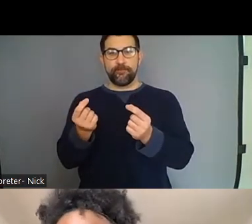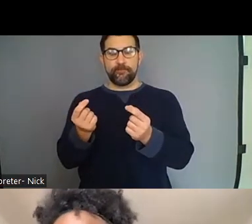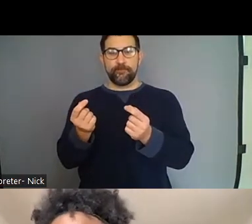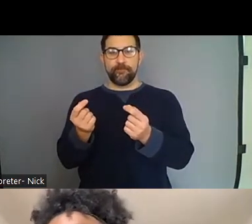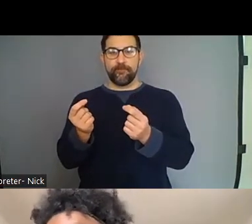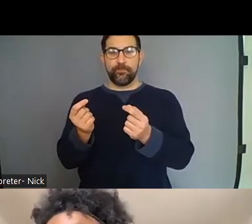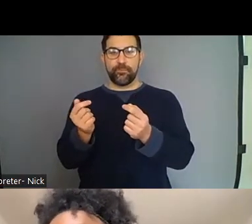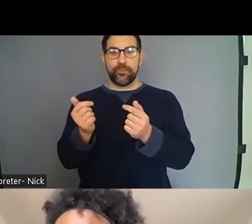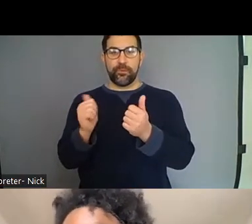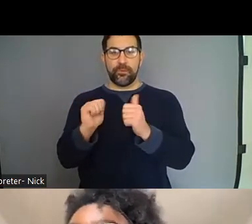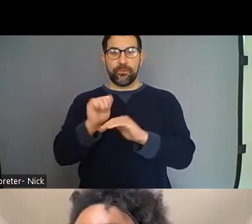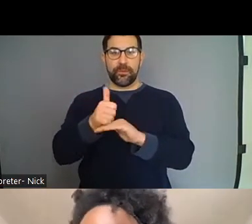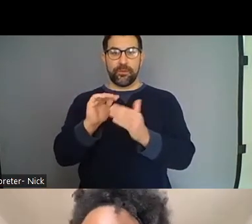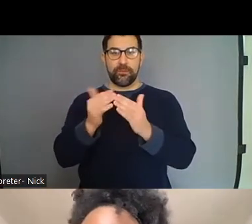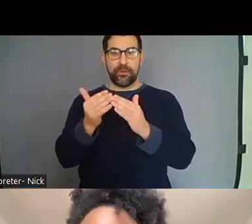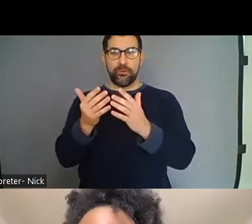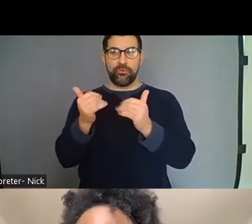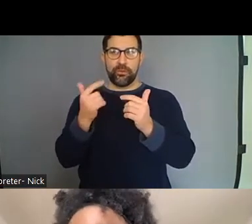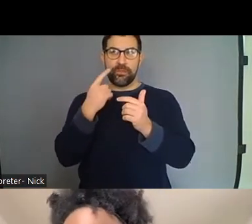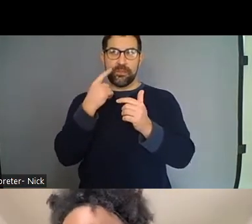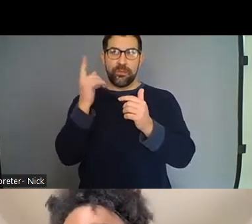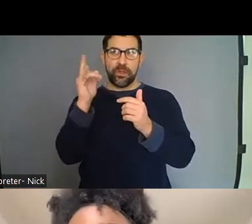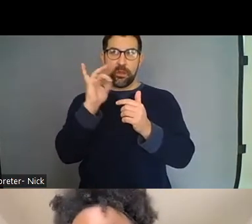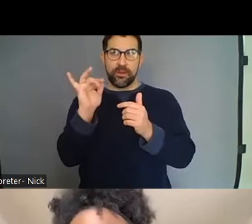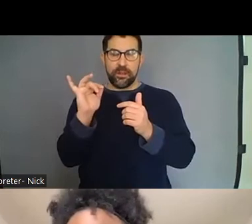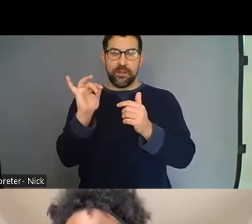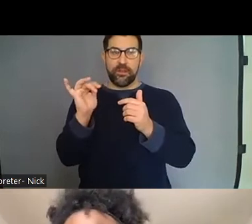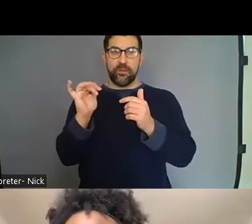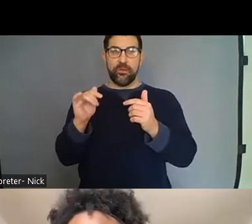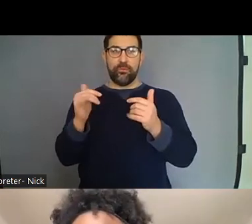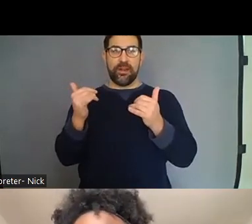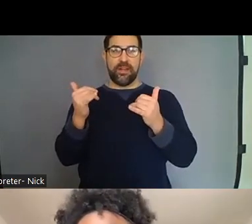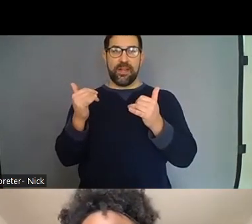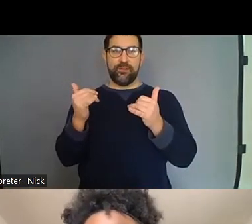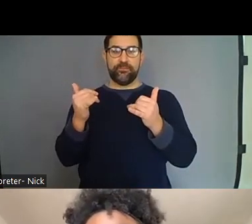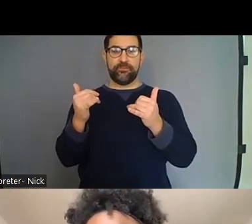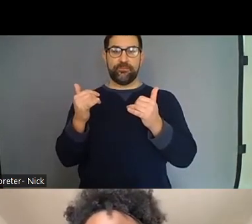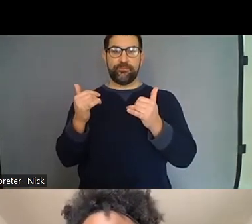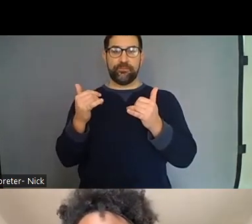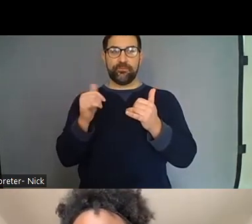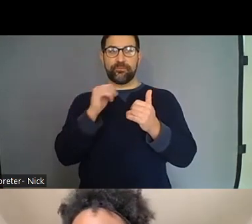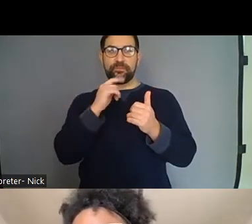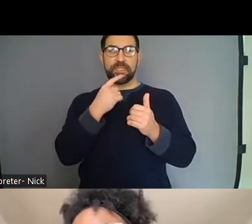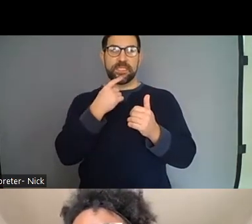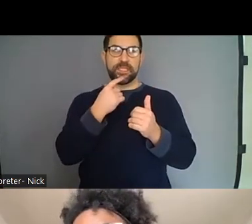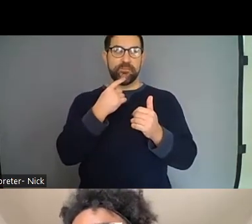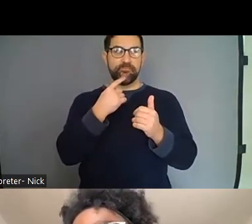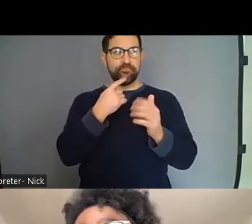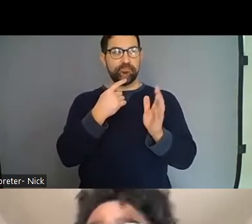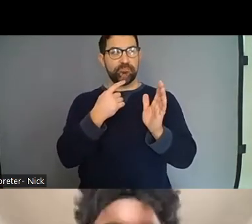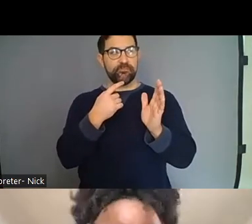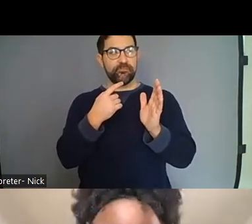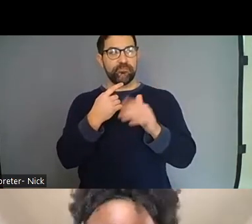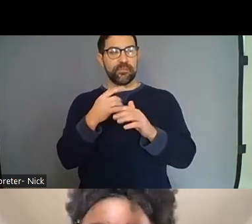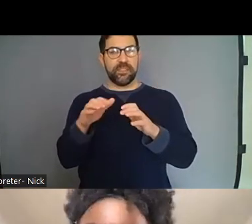community, and we're trying to see like what that looks like, because we live in different times, and not just saying like that